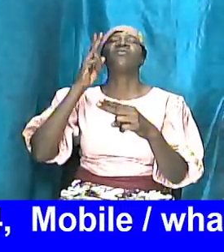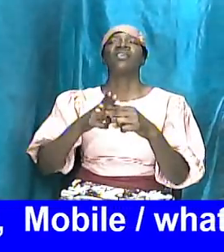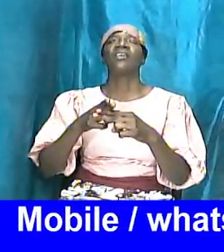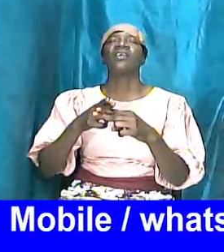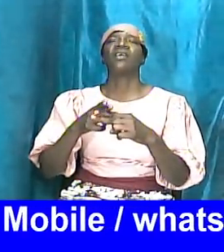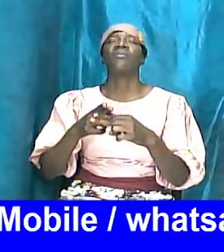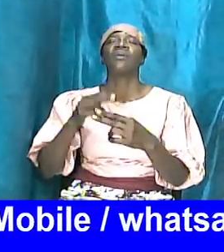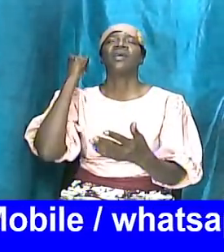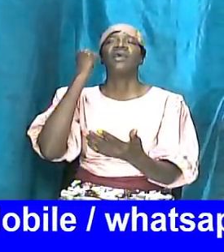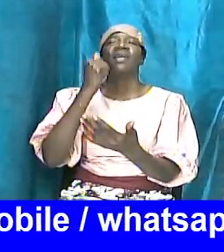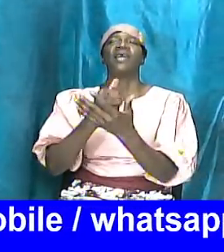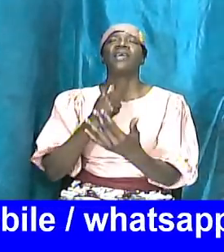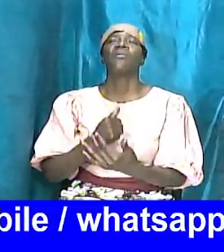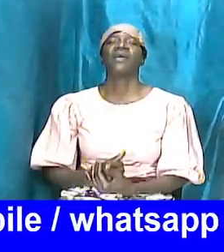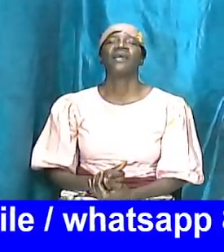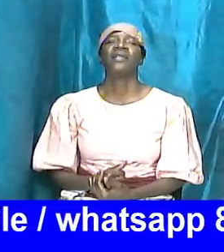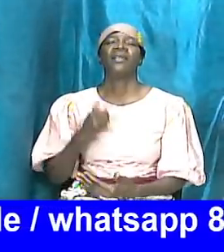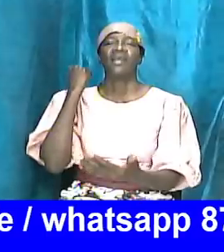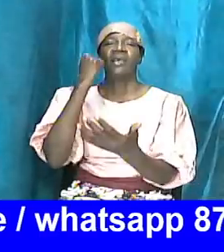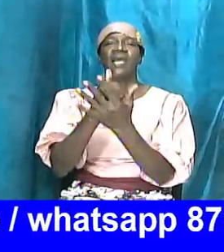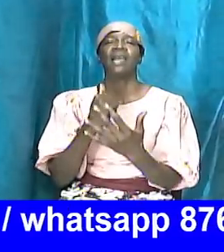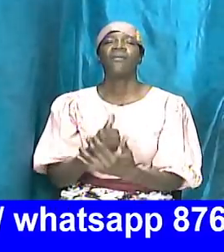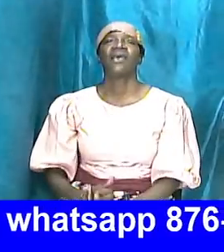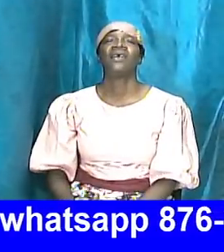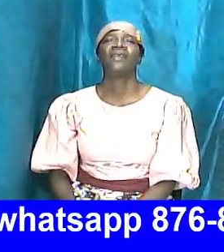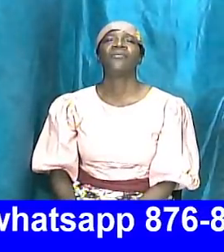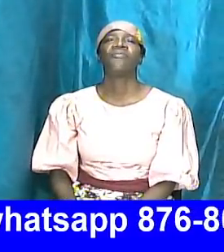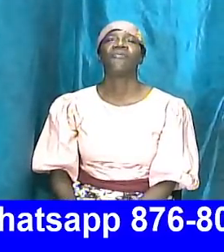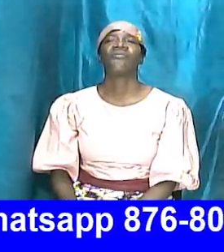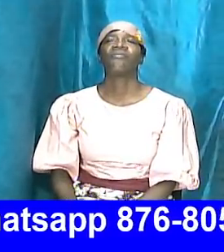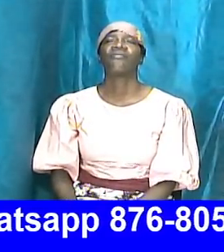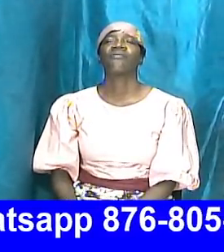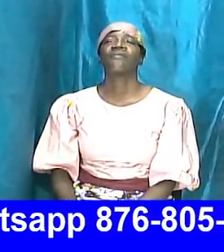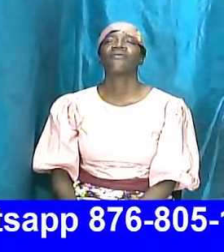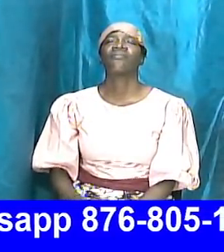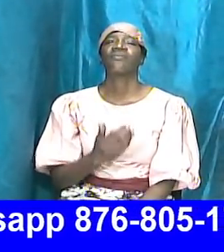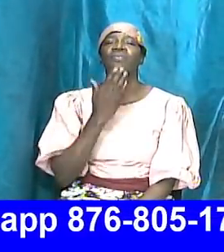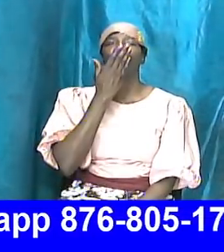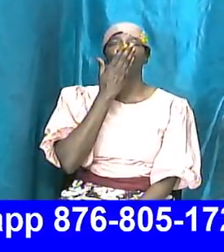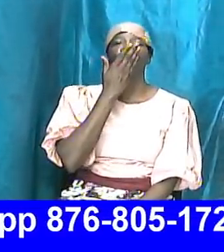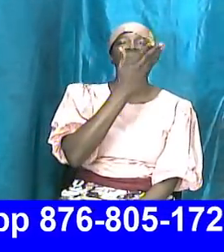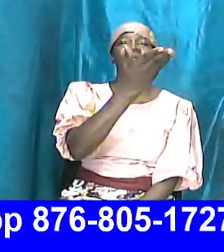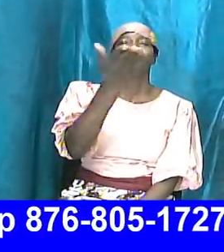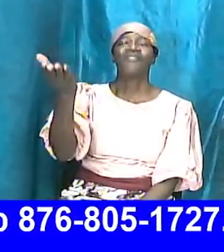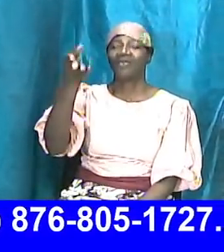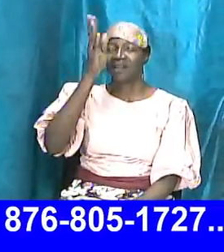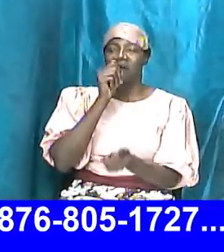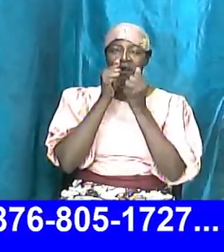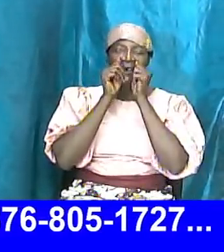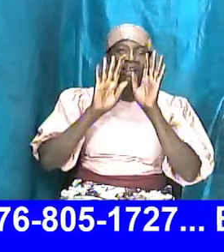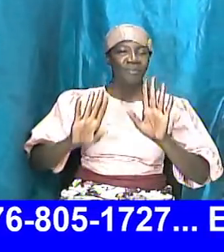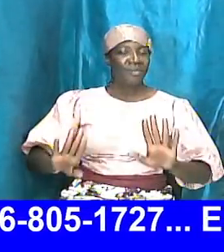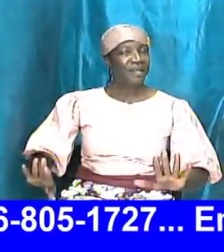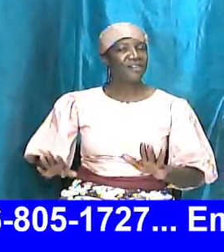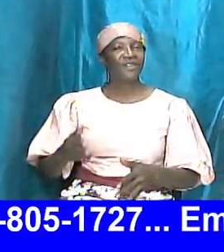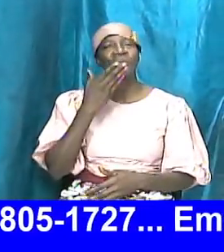name, amen. Amen. Praise God. Praise God. God bless you, and thanks again. And